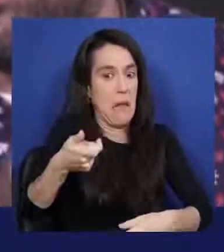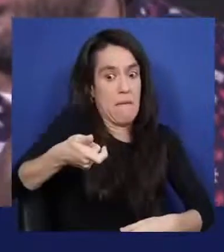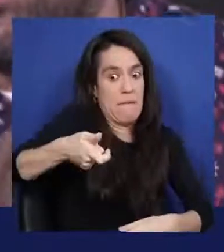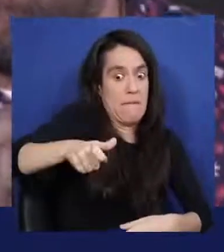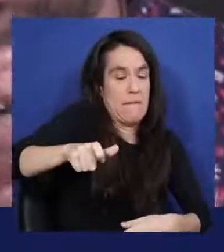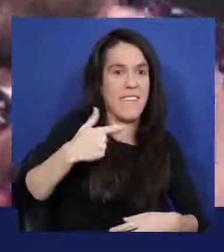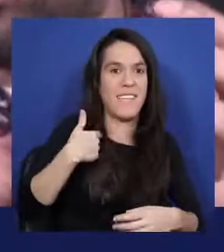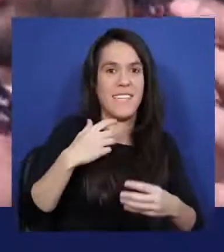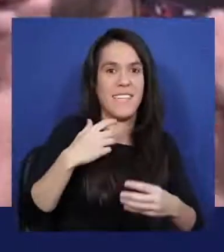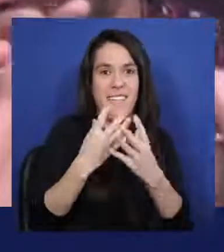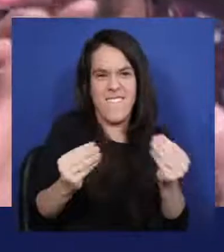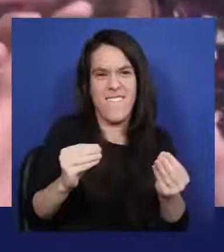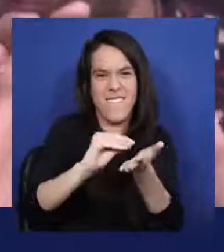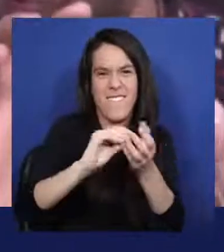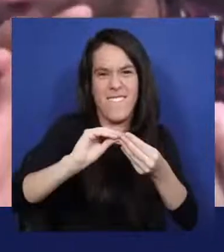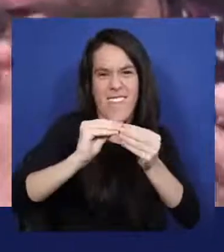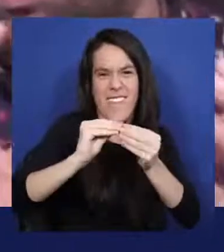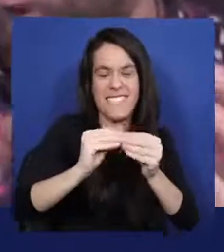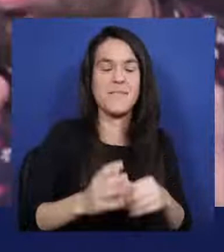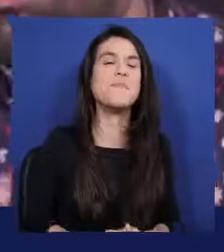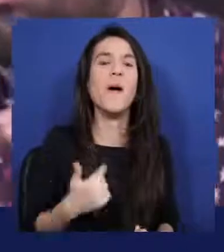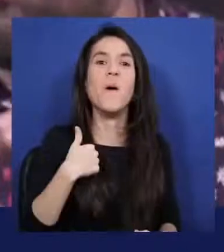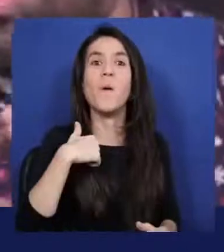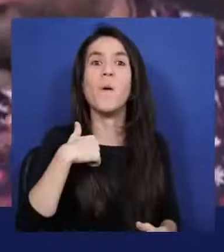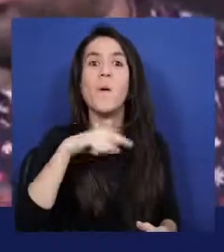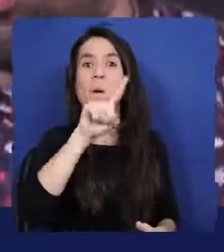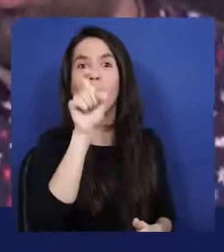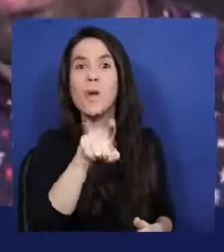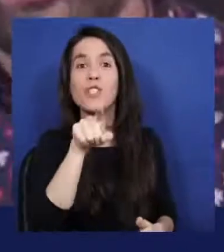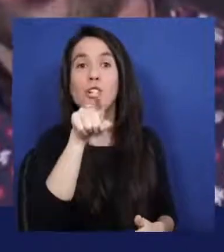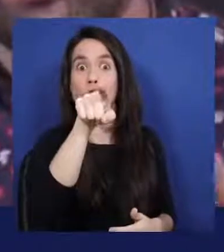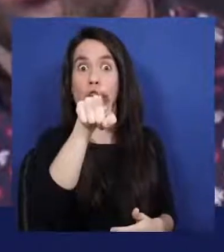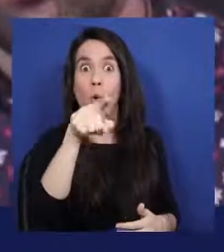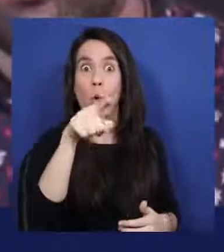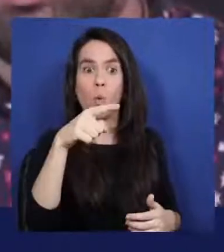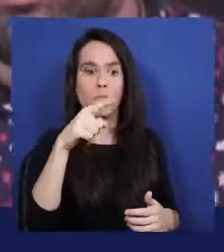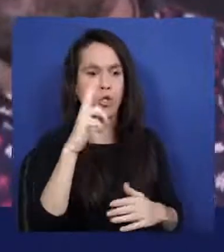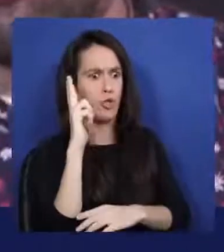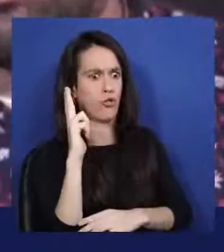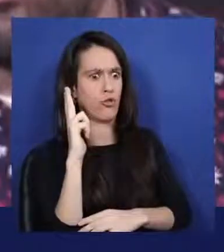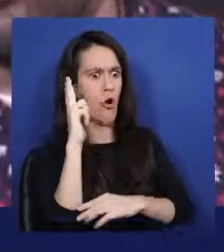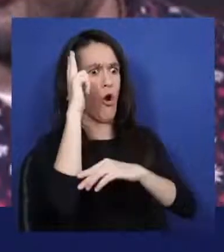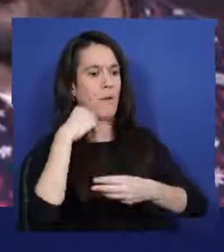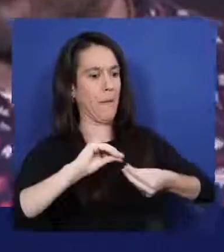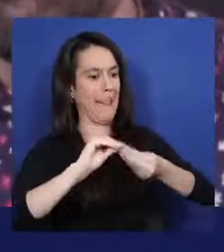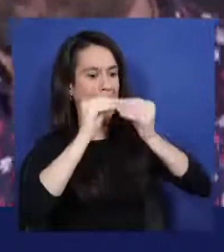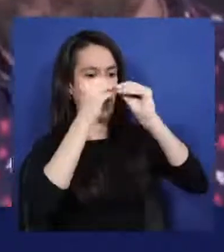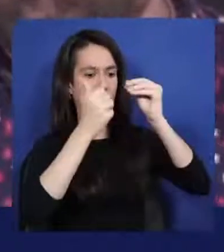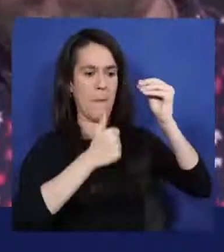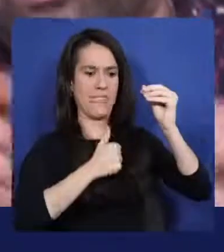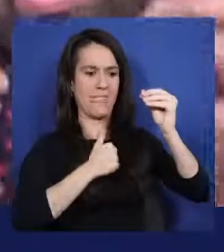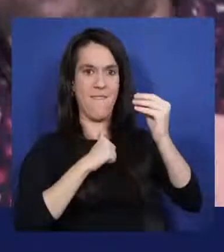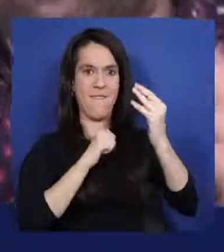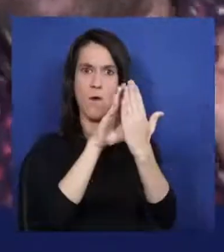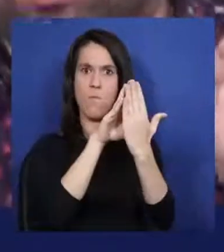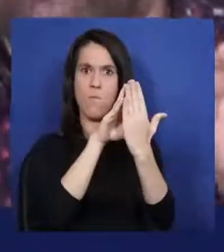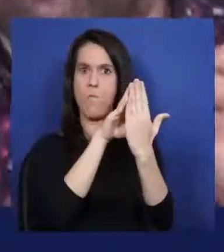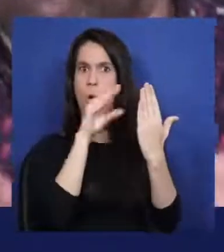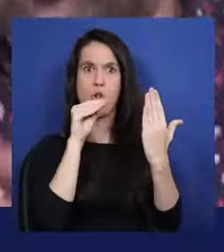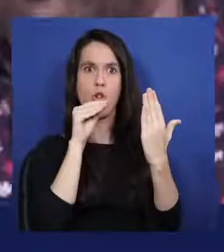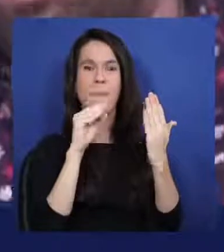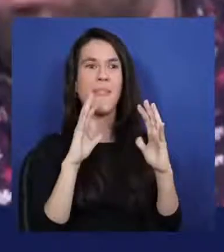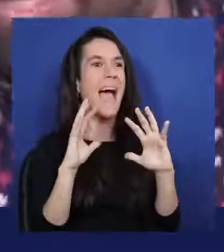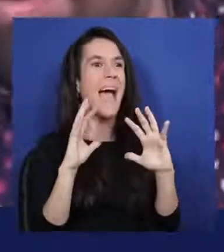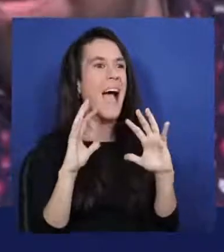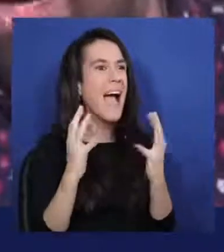is, once you jump to building your own models, when is a good time to, like, how do I know